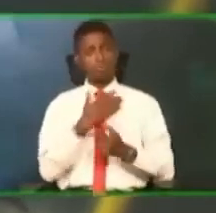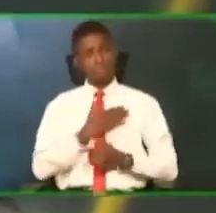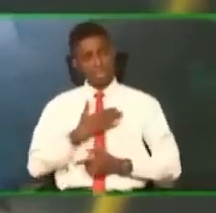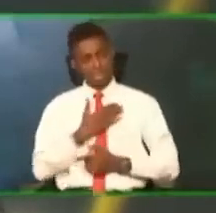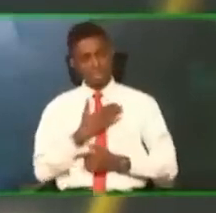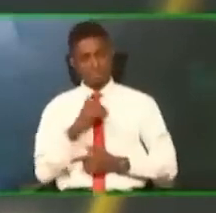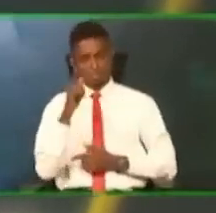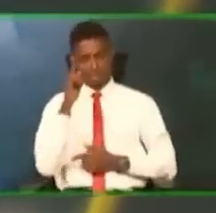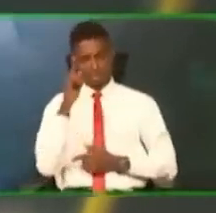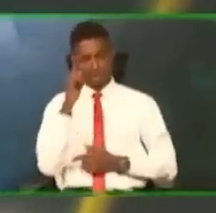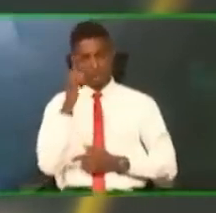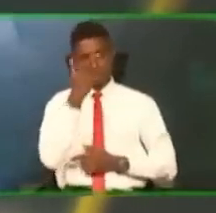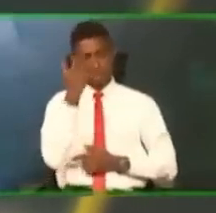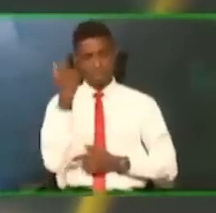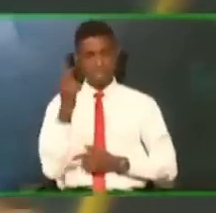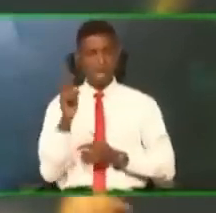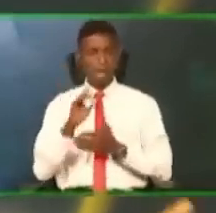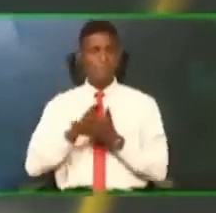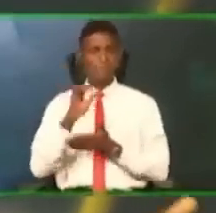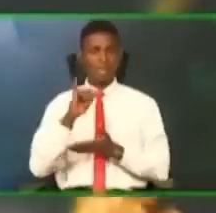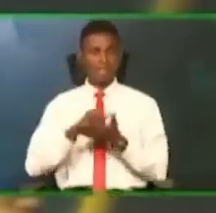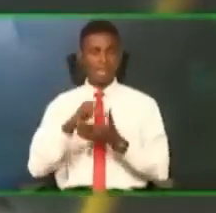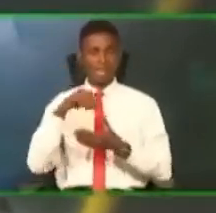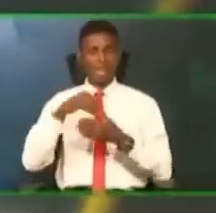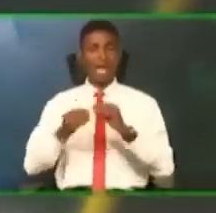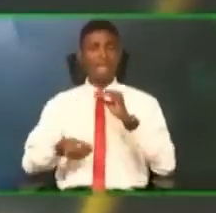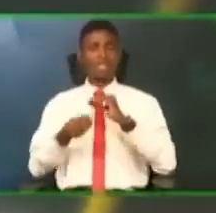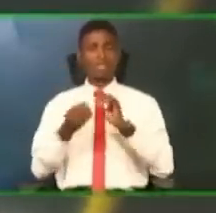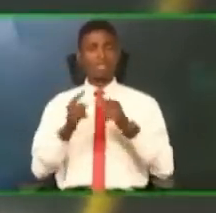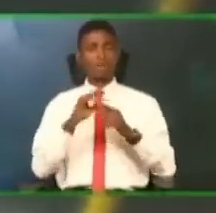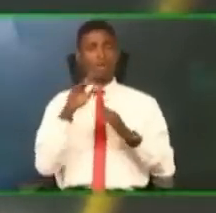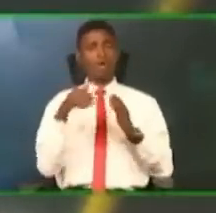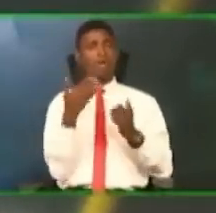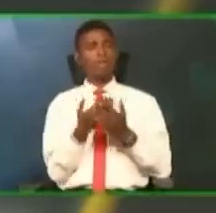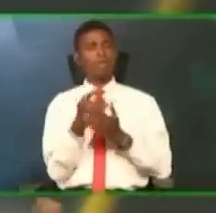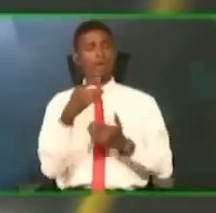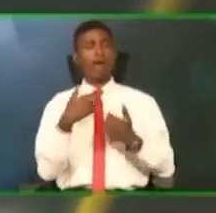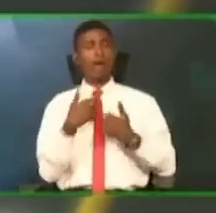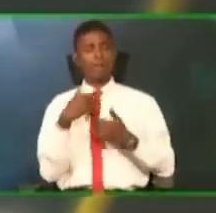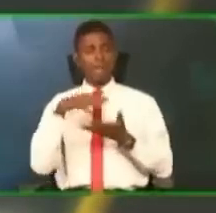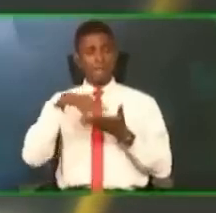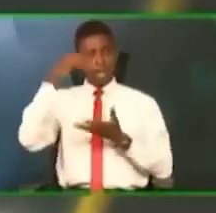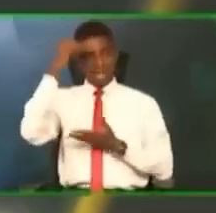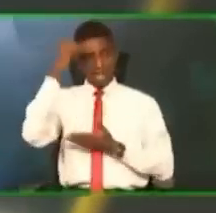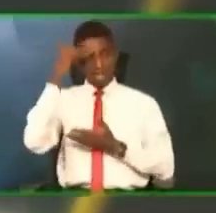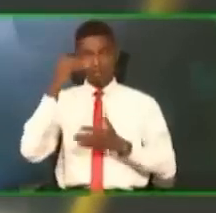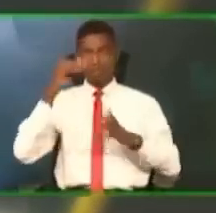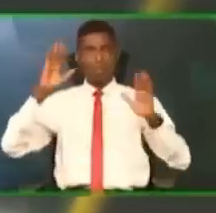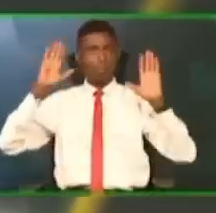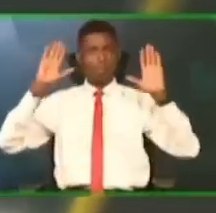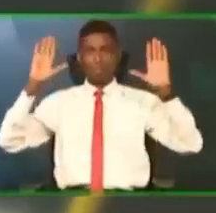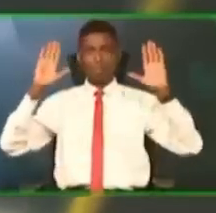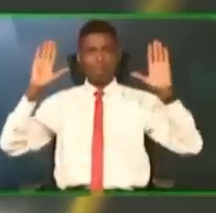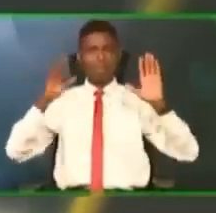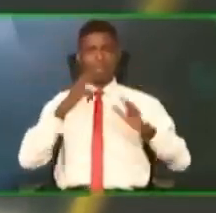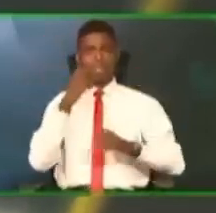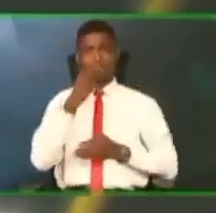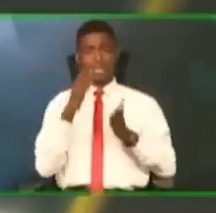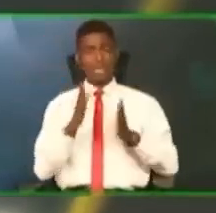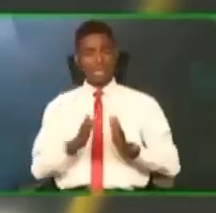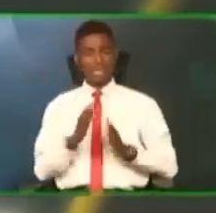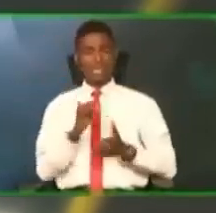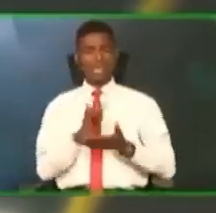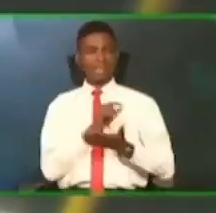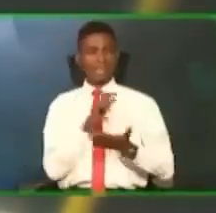because I believe that in addition to all that you have learned, phenomenal speakers, that this is